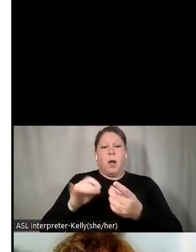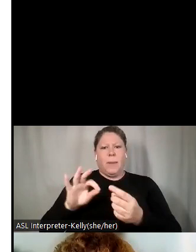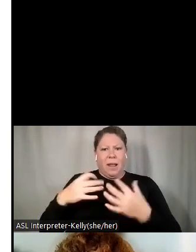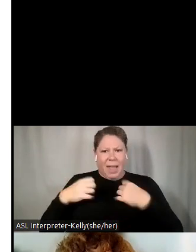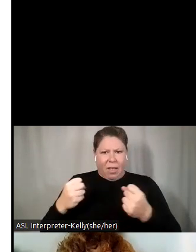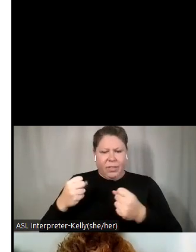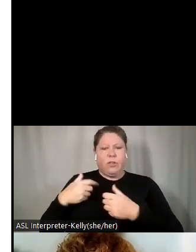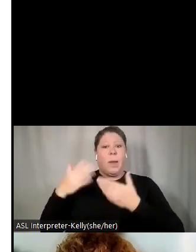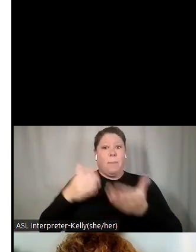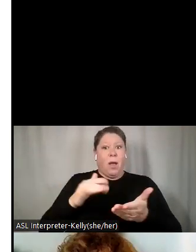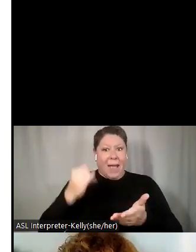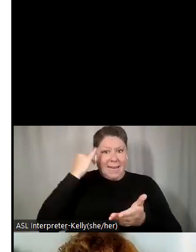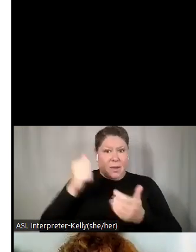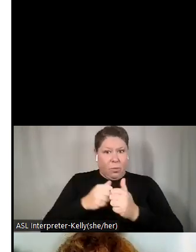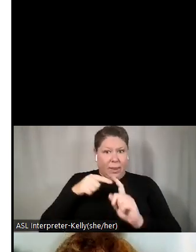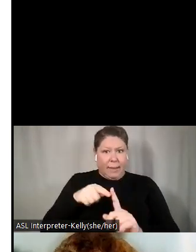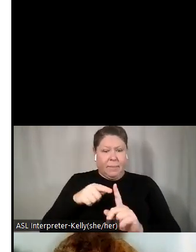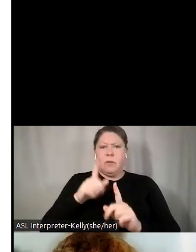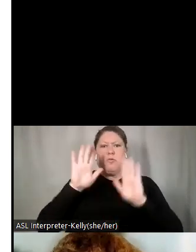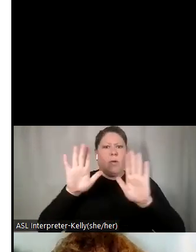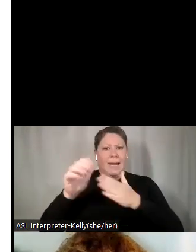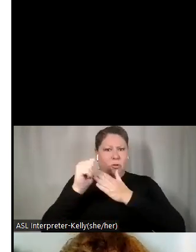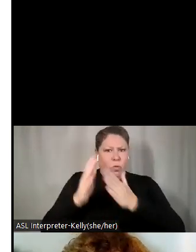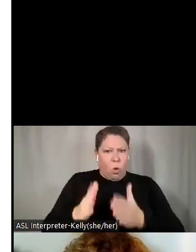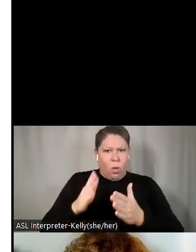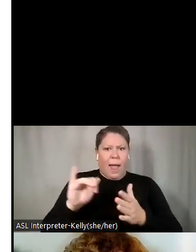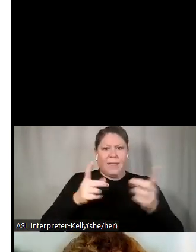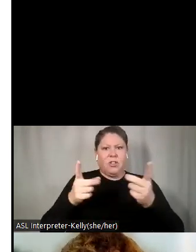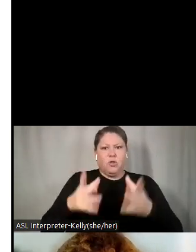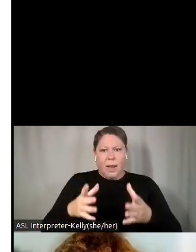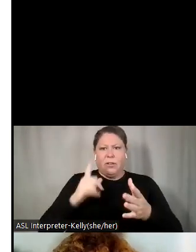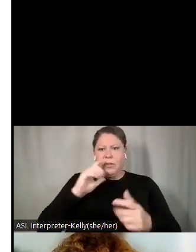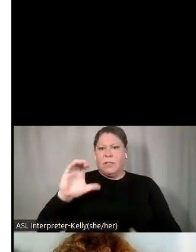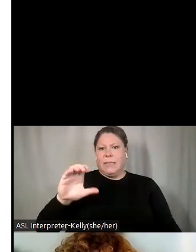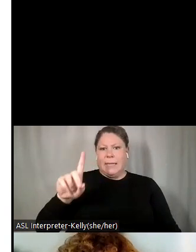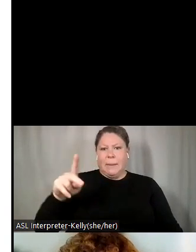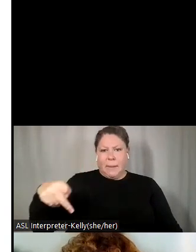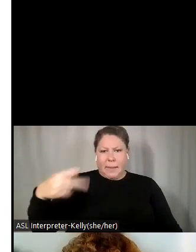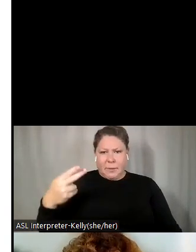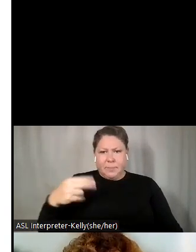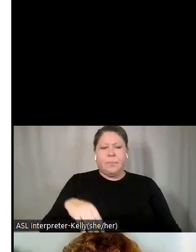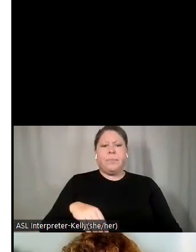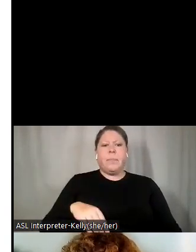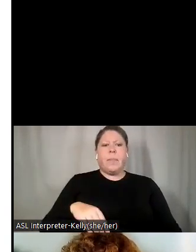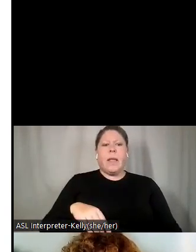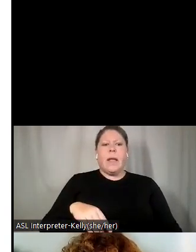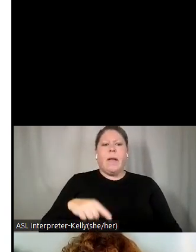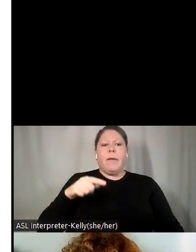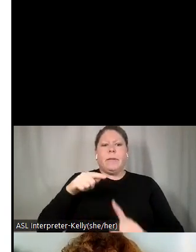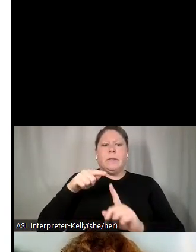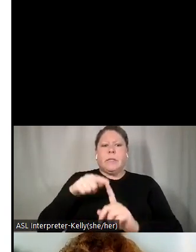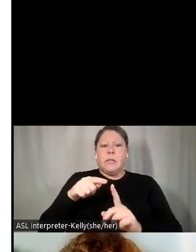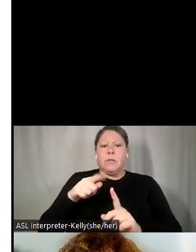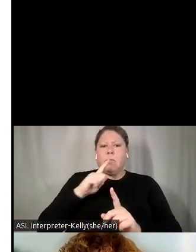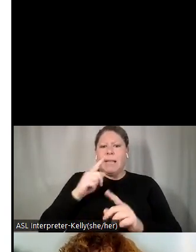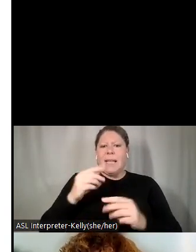leader into his role as director for CDPH. And he was very much inspired by Dr.